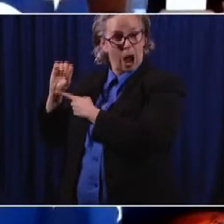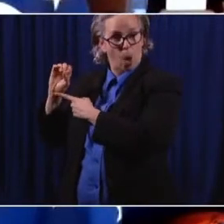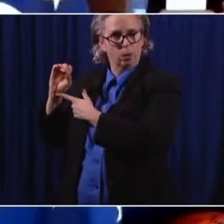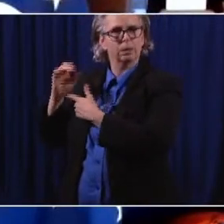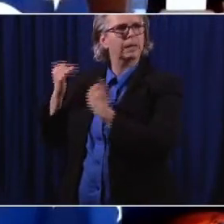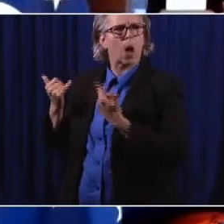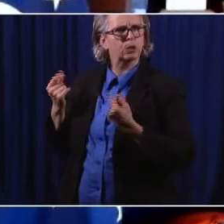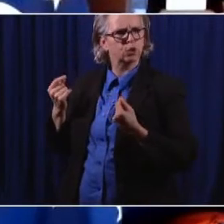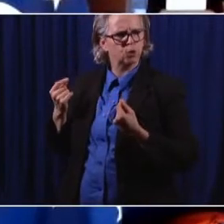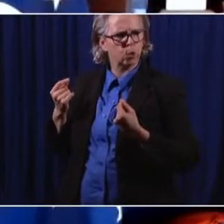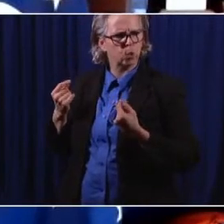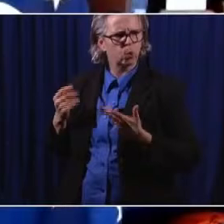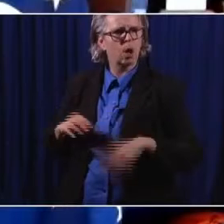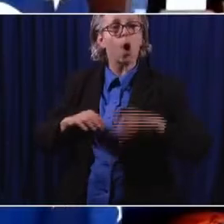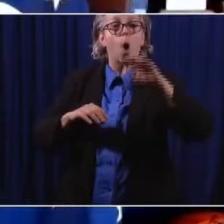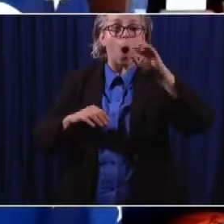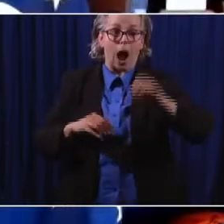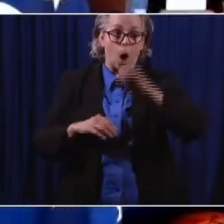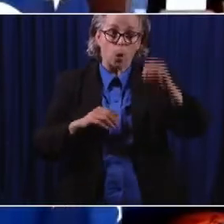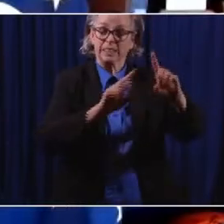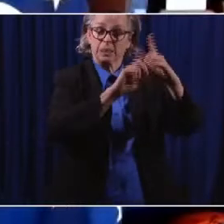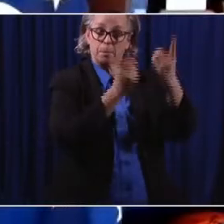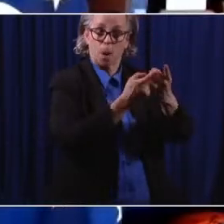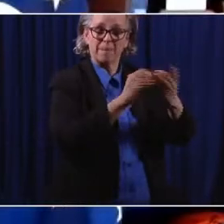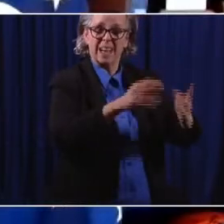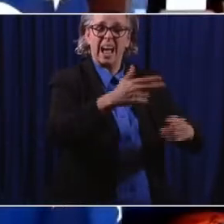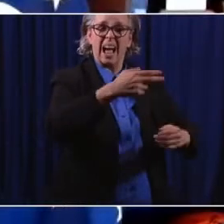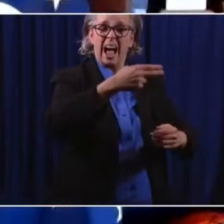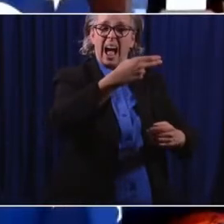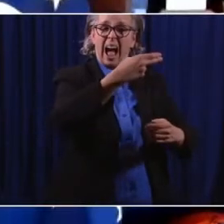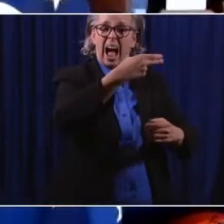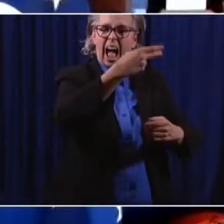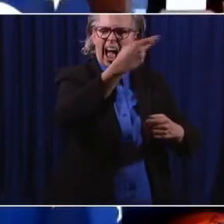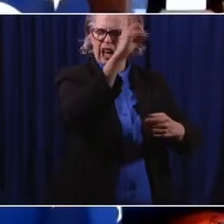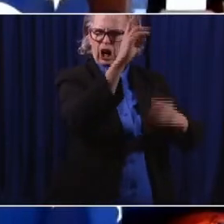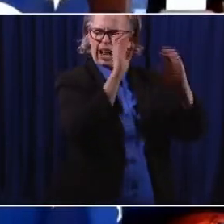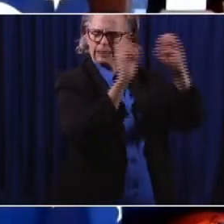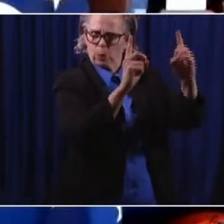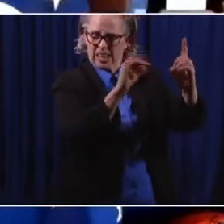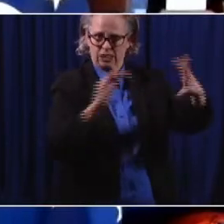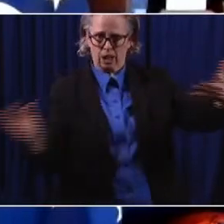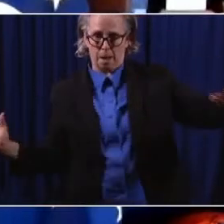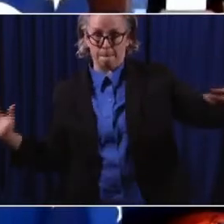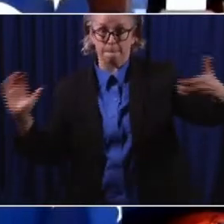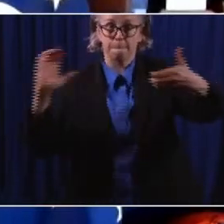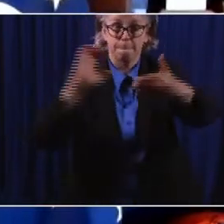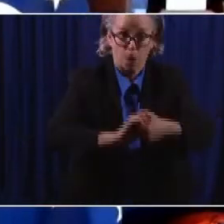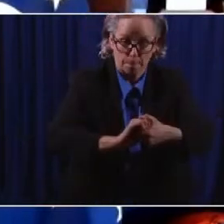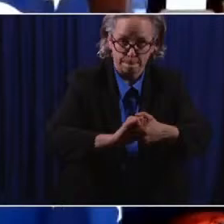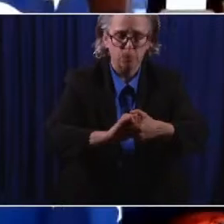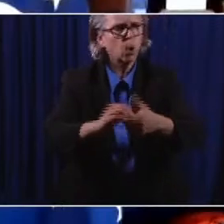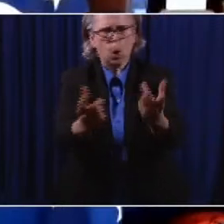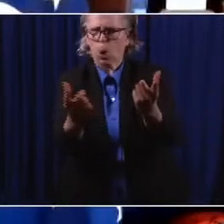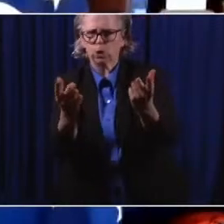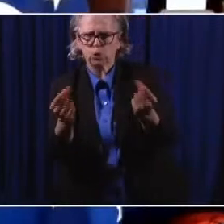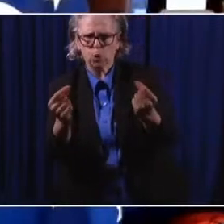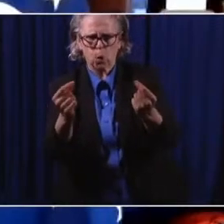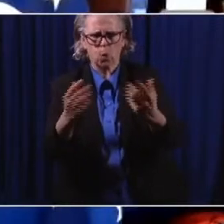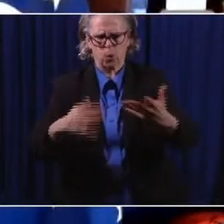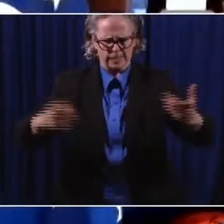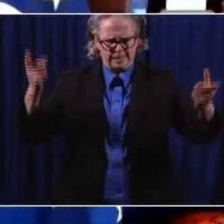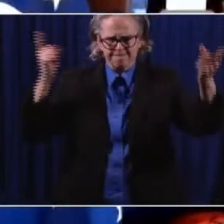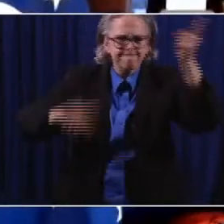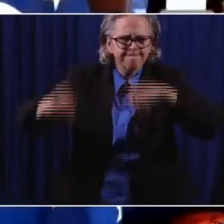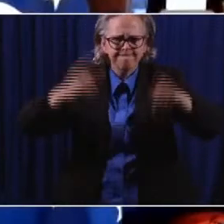Ohio Department of Higher Education and the Inter-University Council, who was just instrumental in this, at looking how we